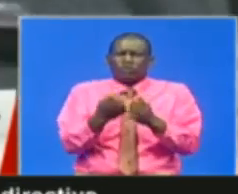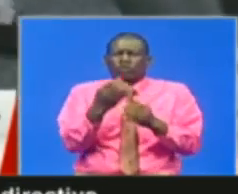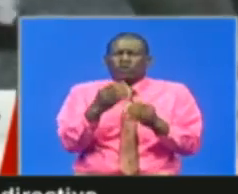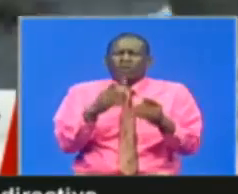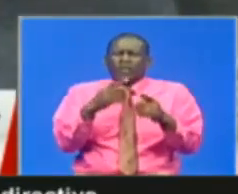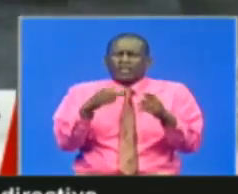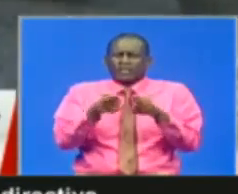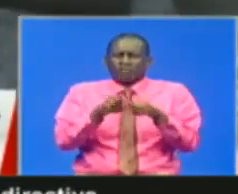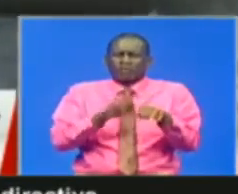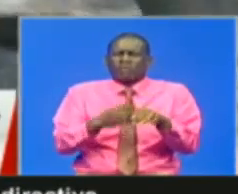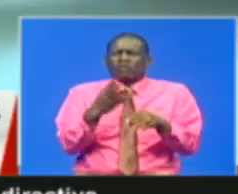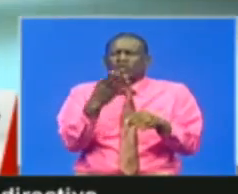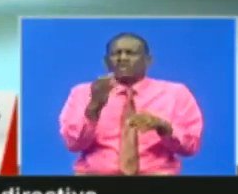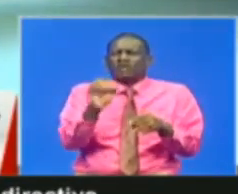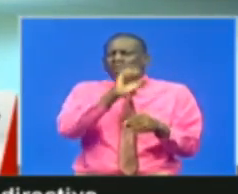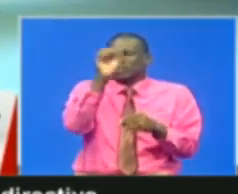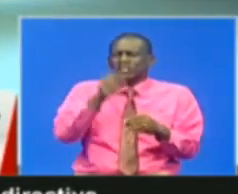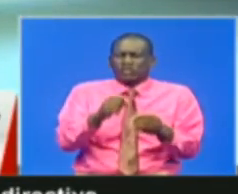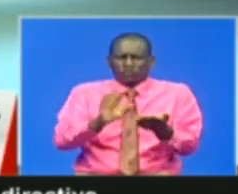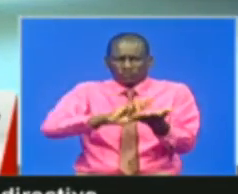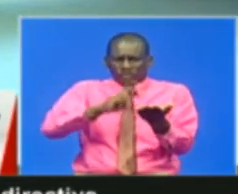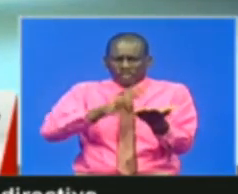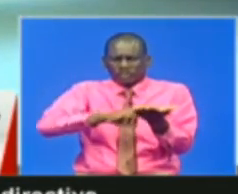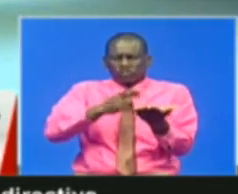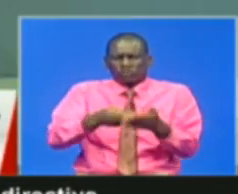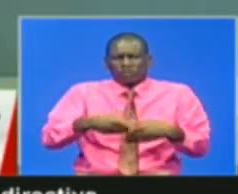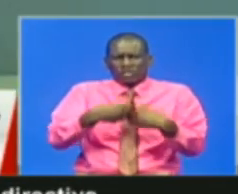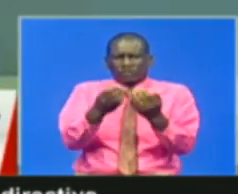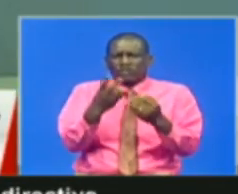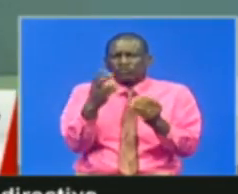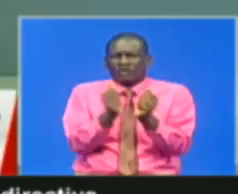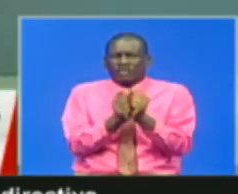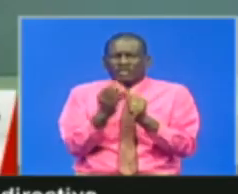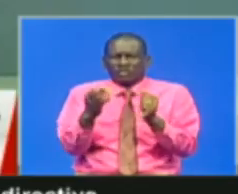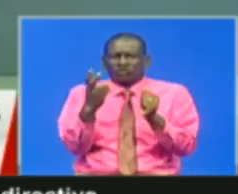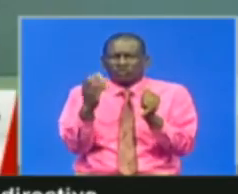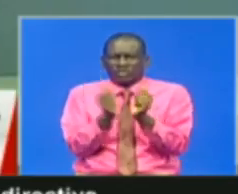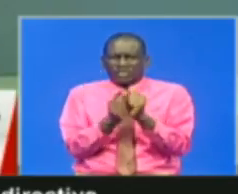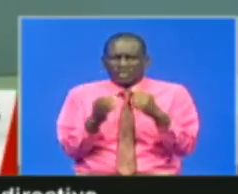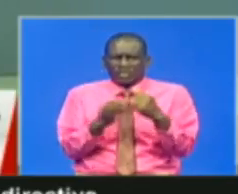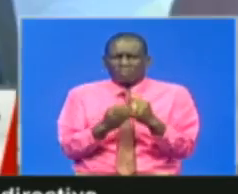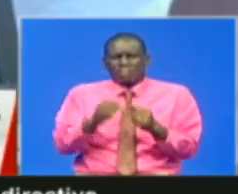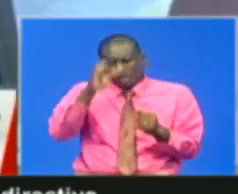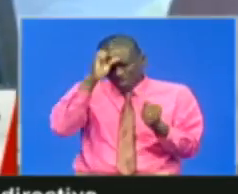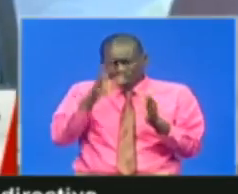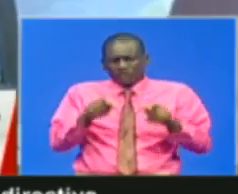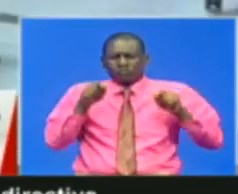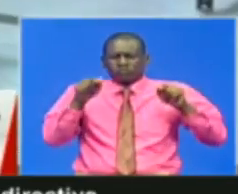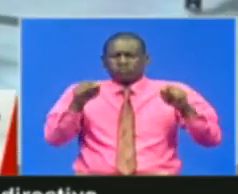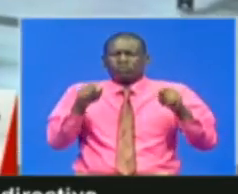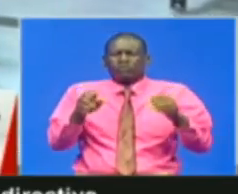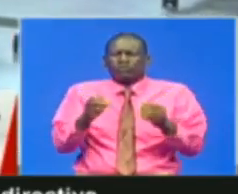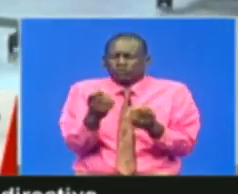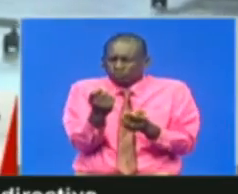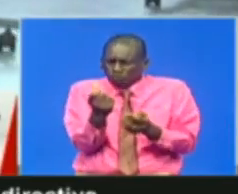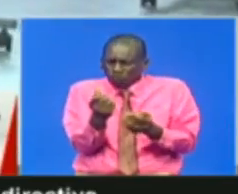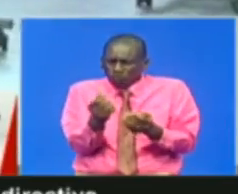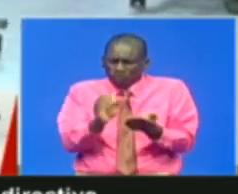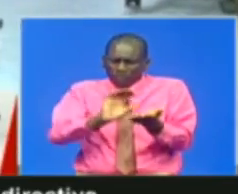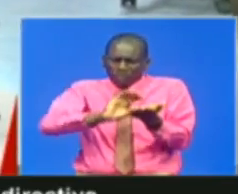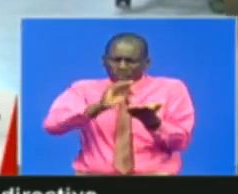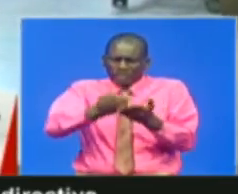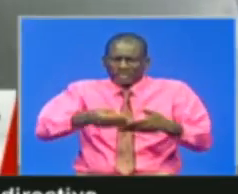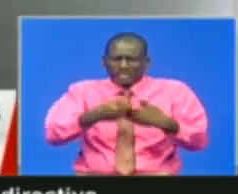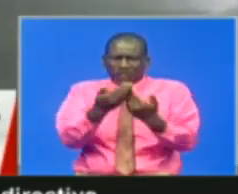between 2013 and 2018. Governors blame the smaller and delayed allocations from the national treasury, while the national